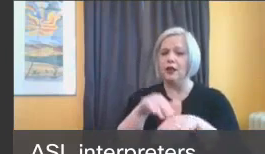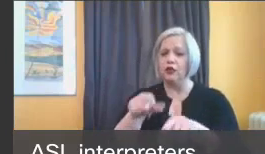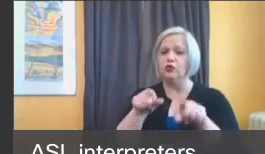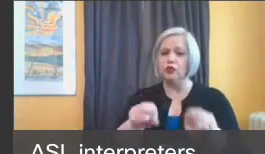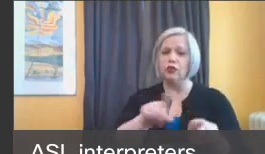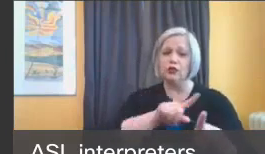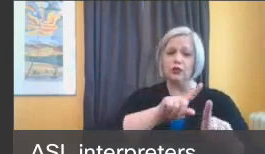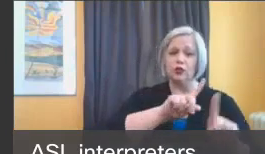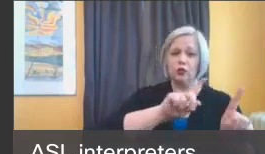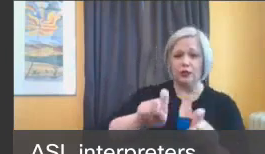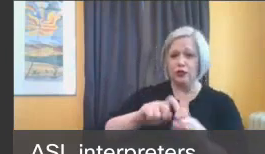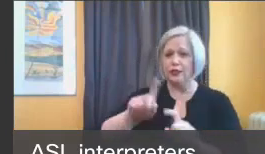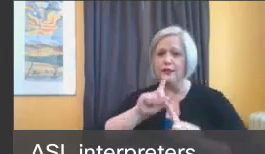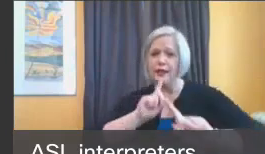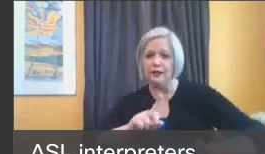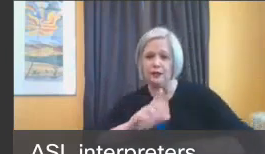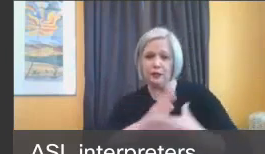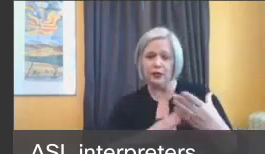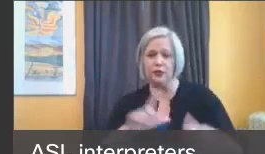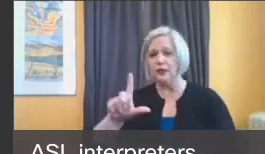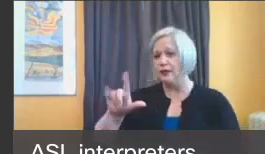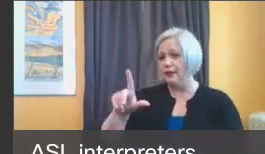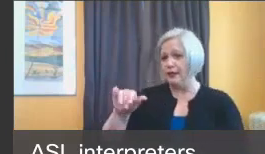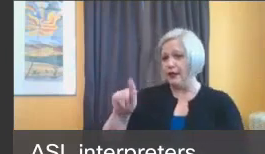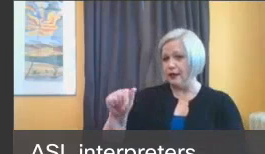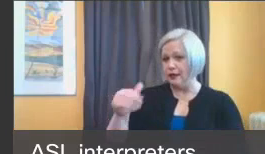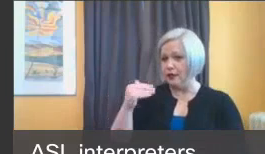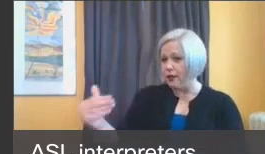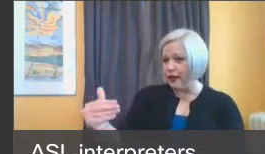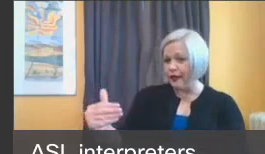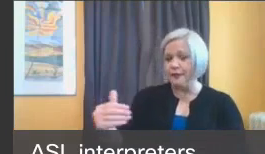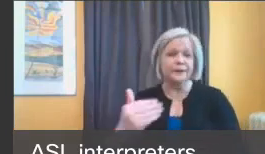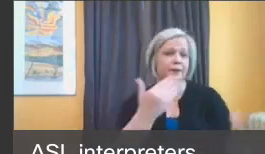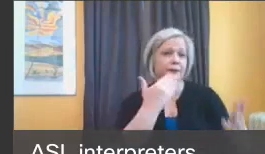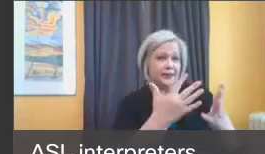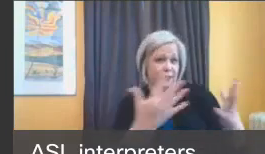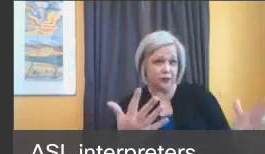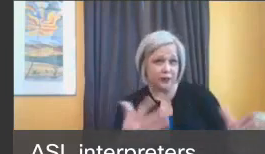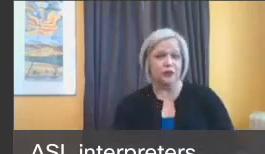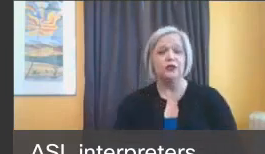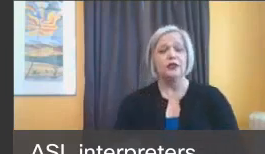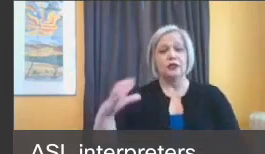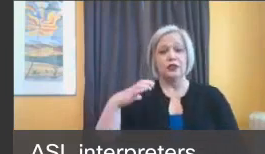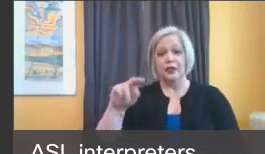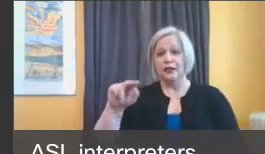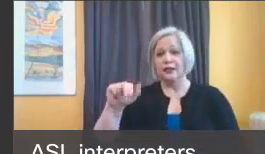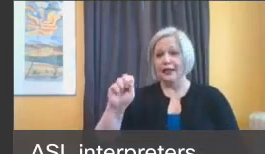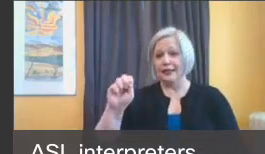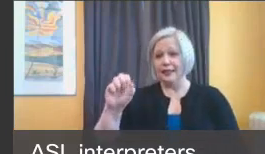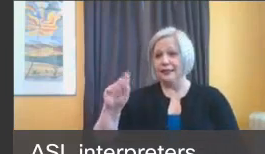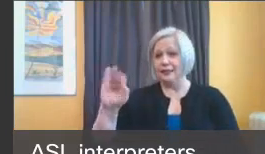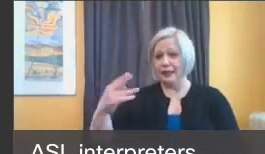answer session. Liliana, go ahead. Thank you so much. So Chair Nadine Smith